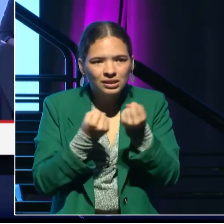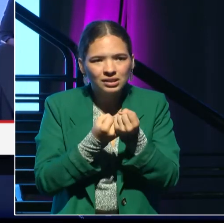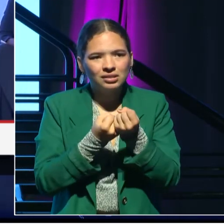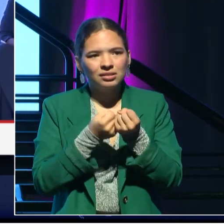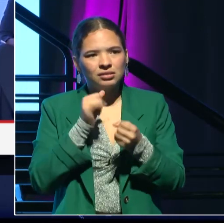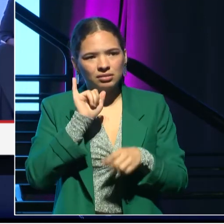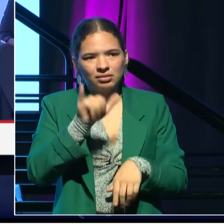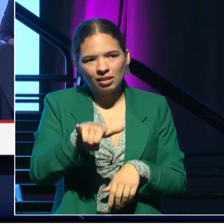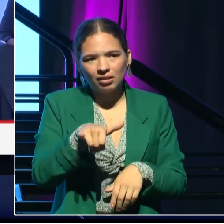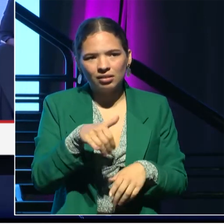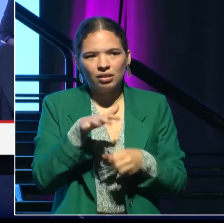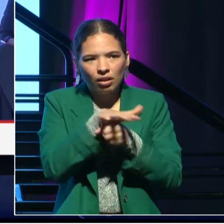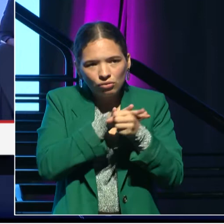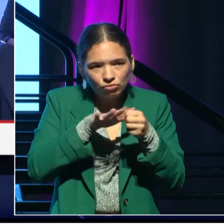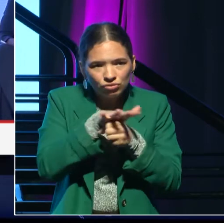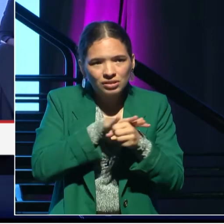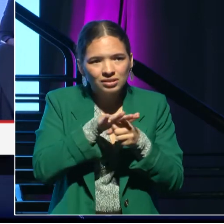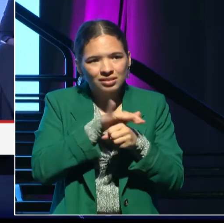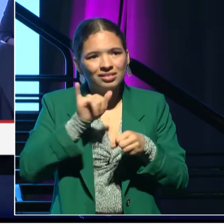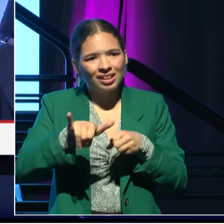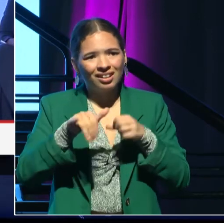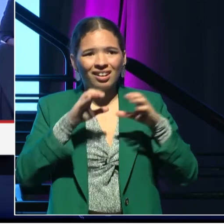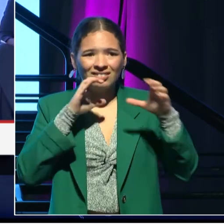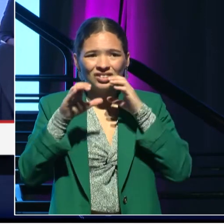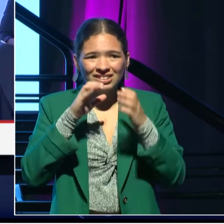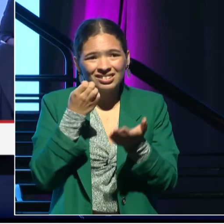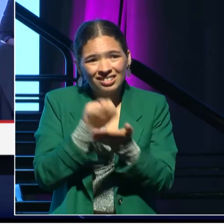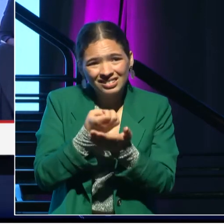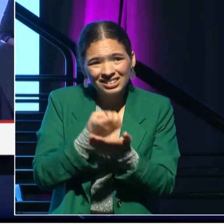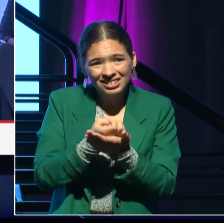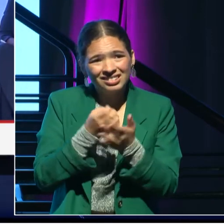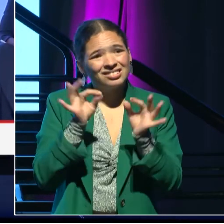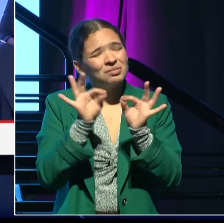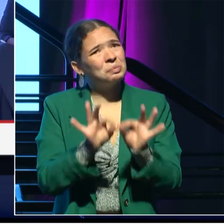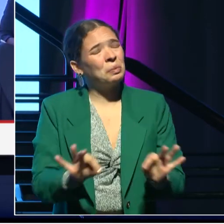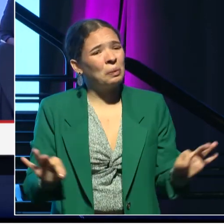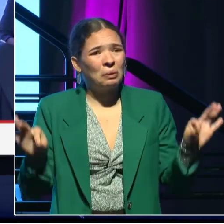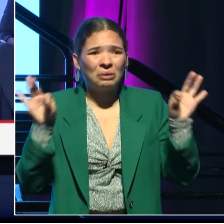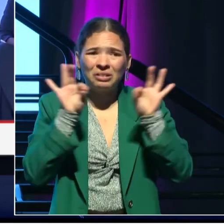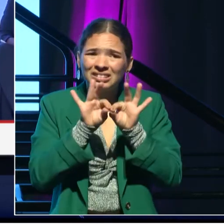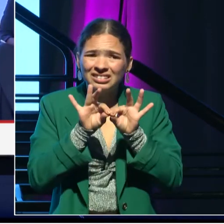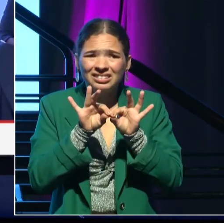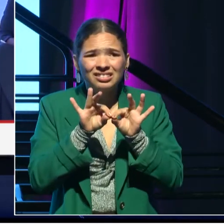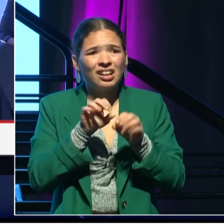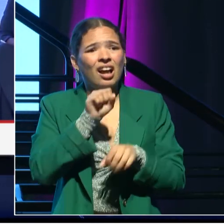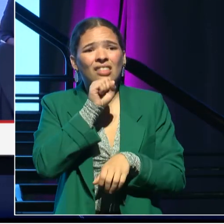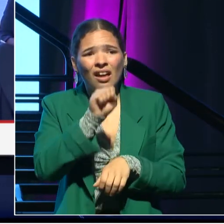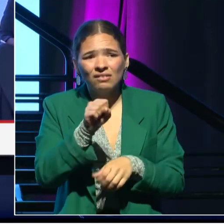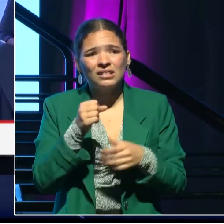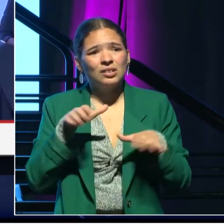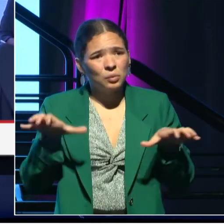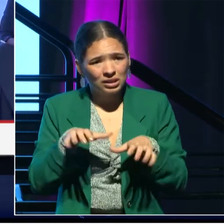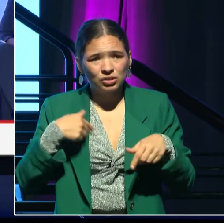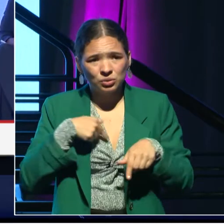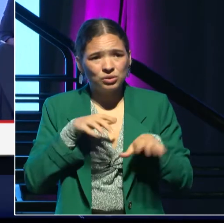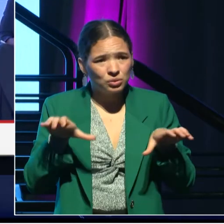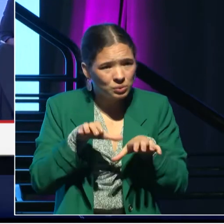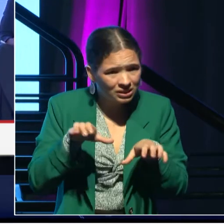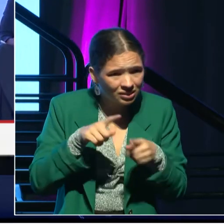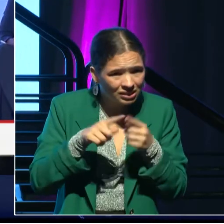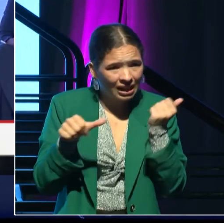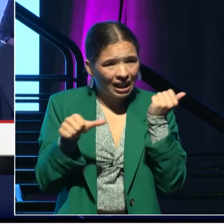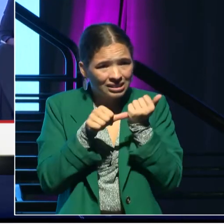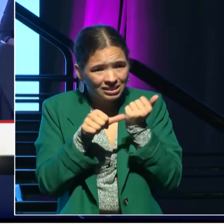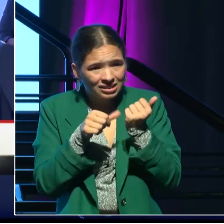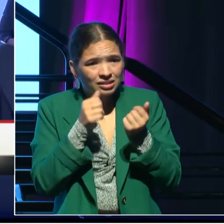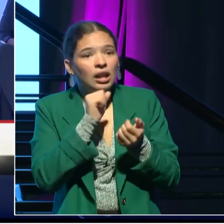This conversation about economics is critical. I love what you're doing here in the district with the cash assistance. That is